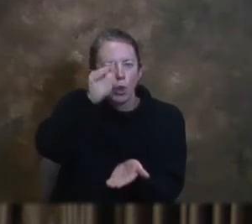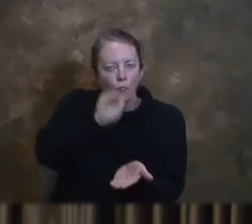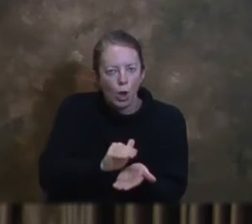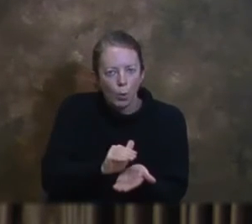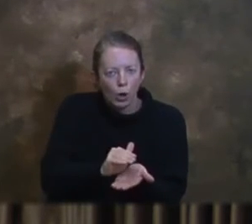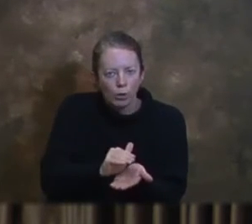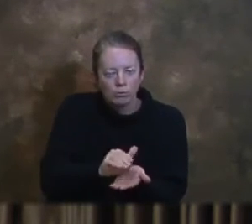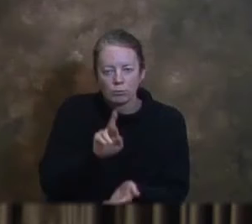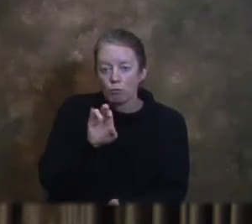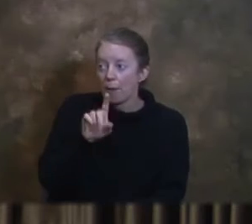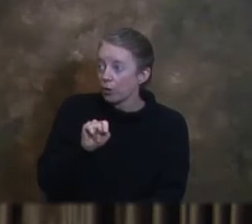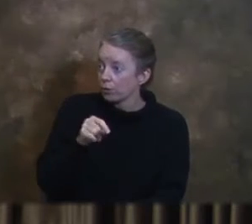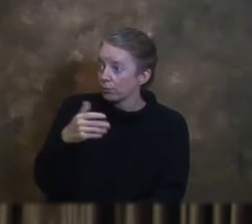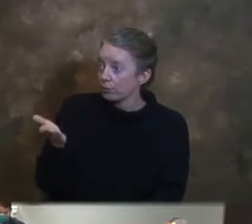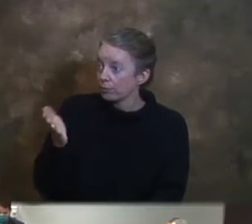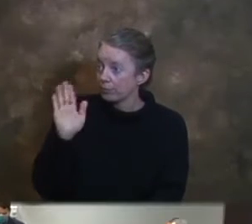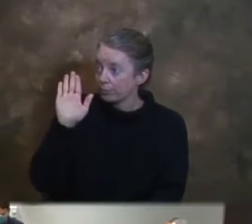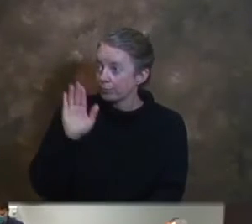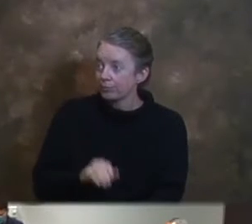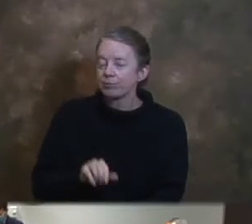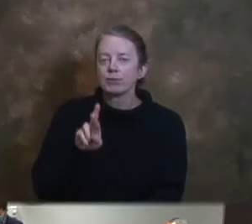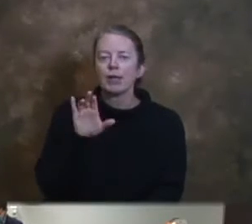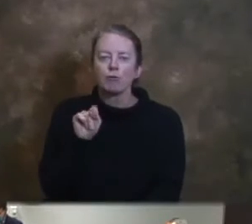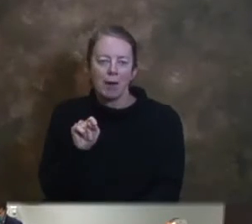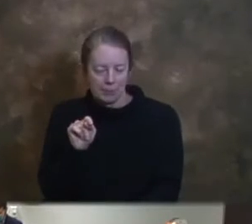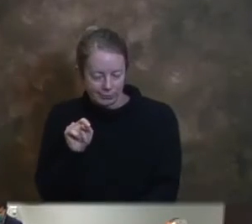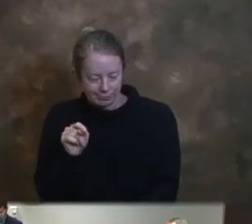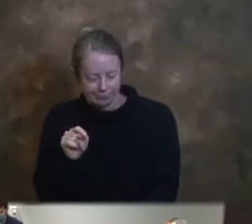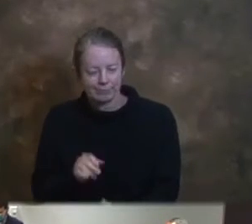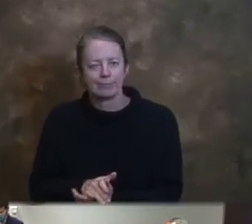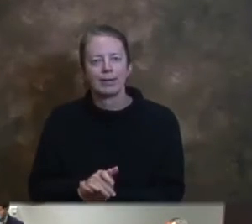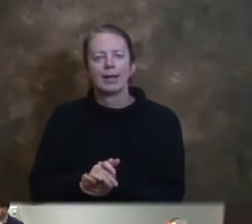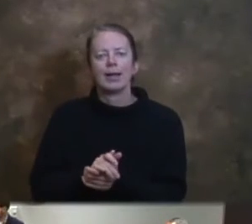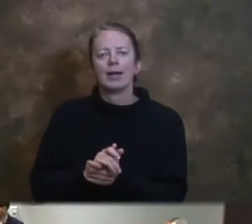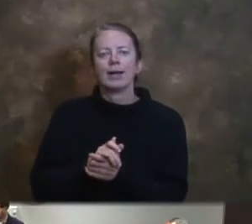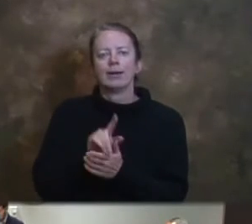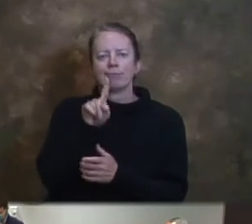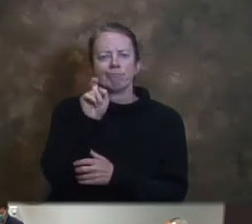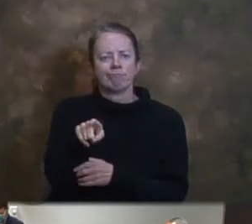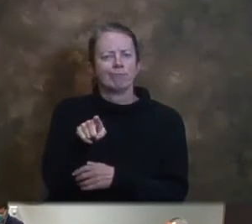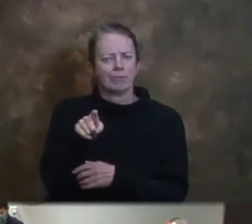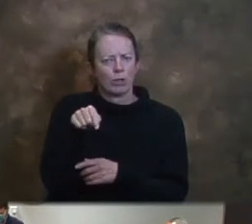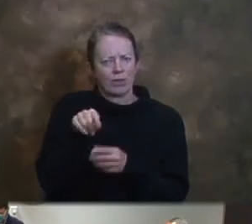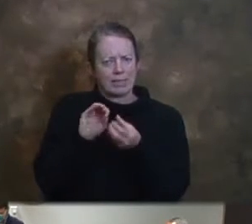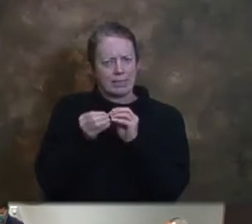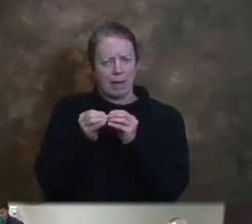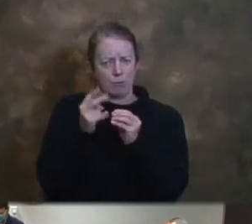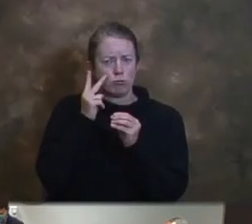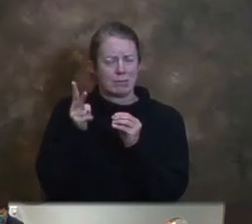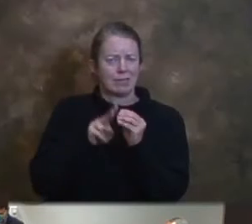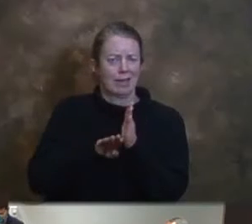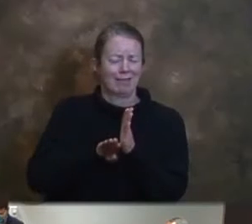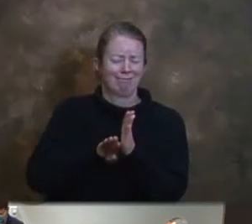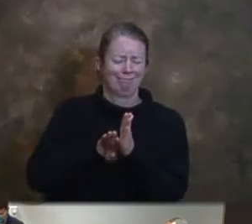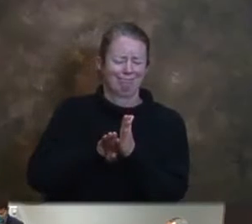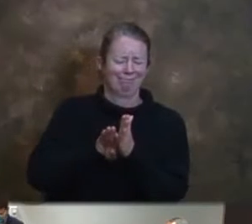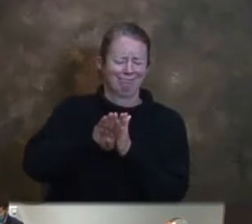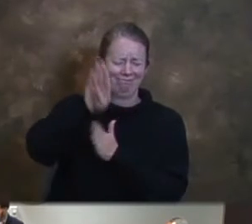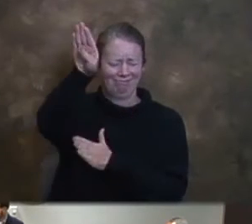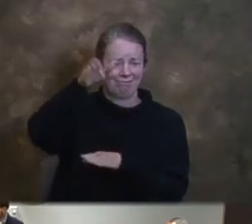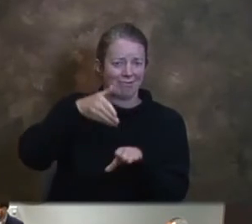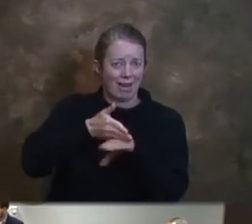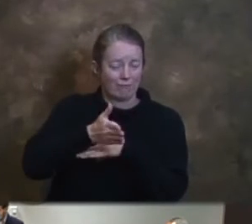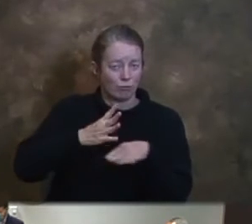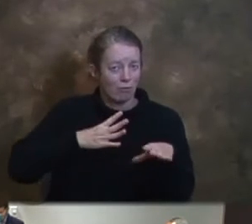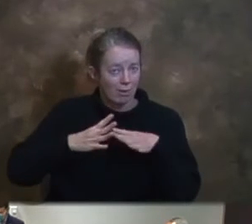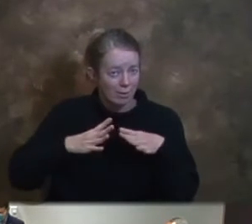Robert? Yes, Stacie, this might be a question. With this big spike we're seeing now, after the